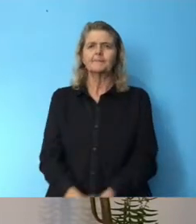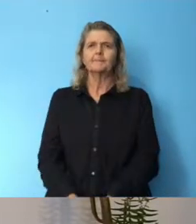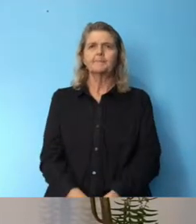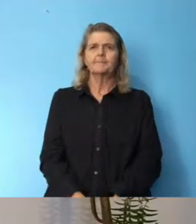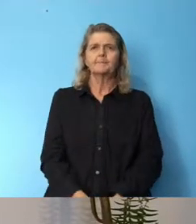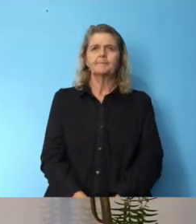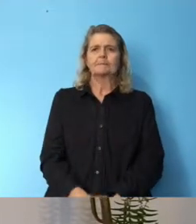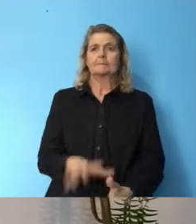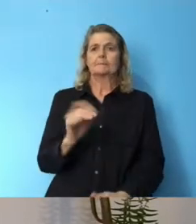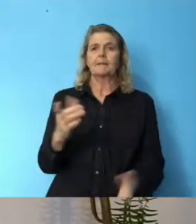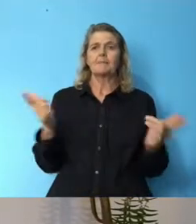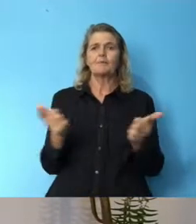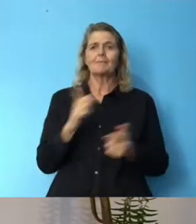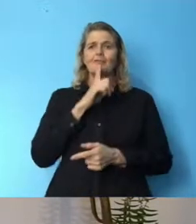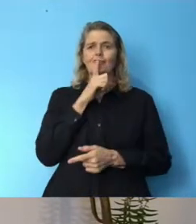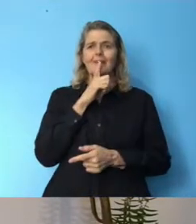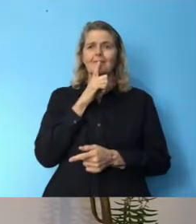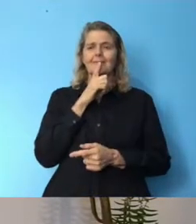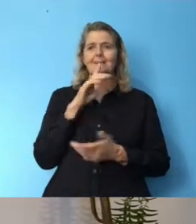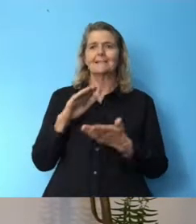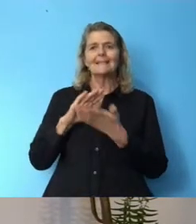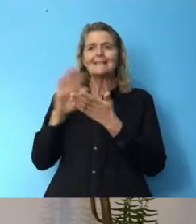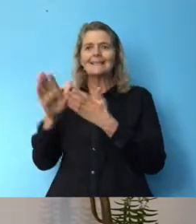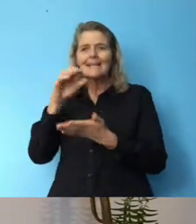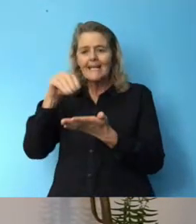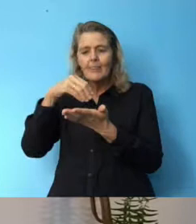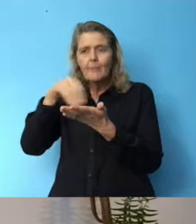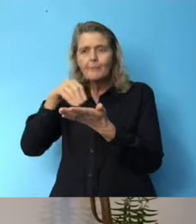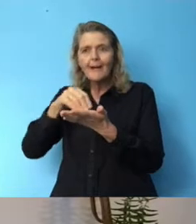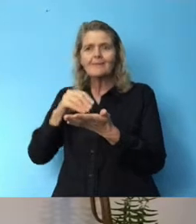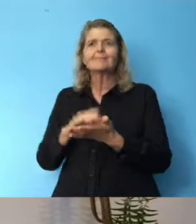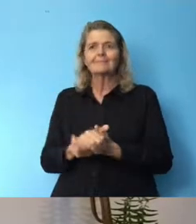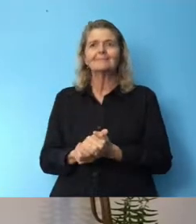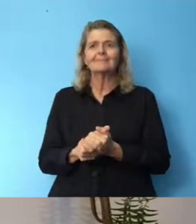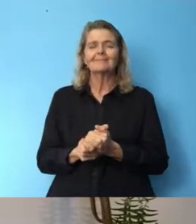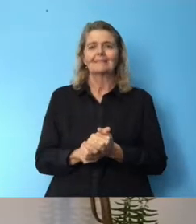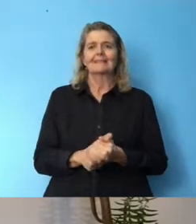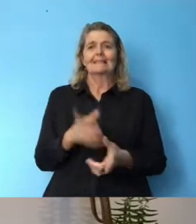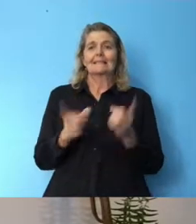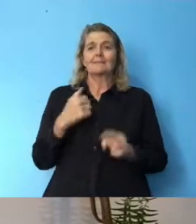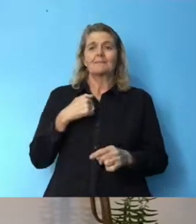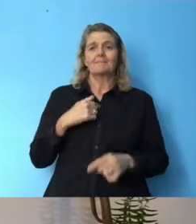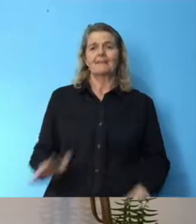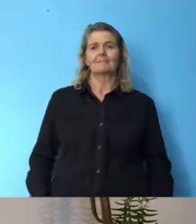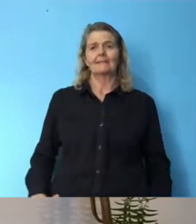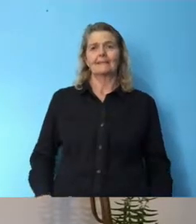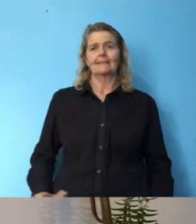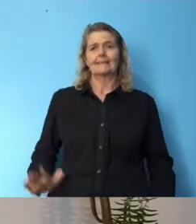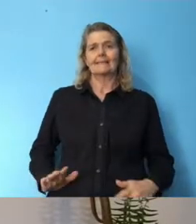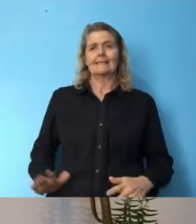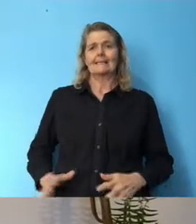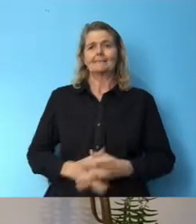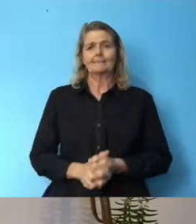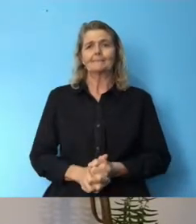red in. Clean your brush. Definitely clean your brush first with this. I can personally be a bit lazy with that stuff,